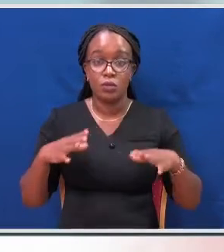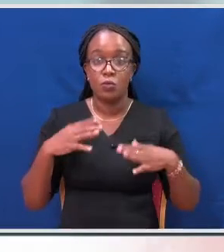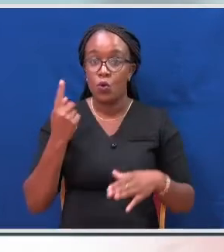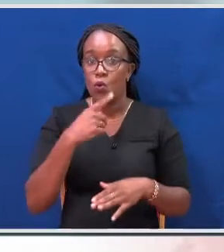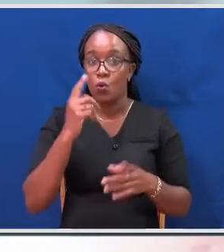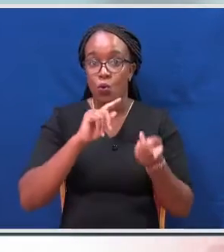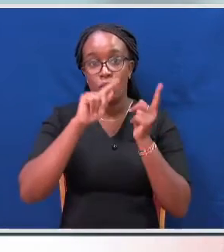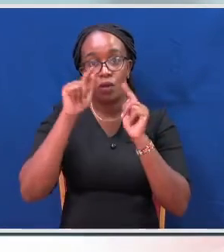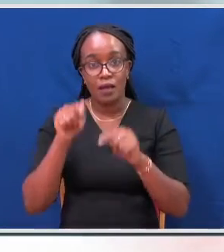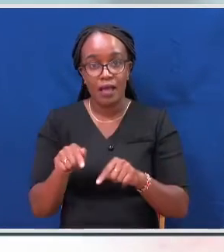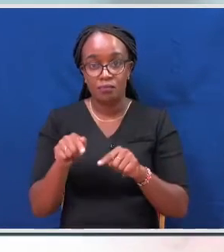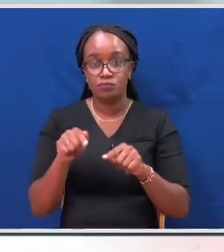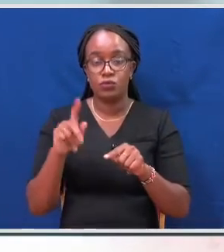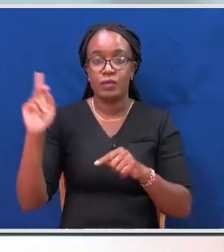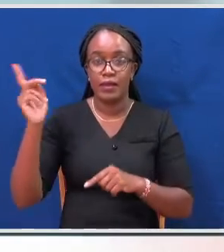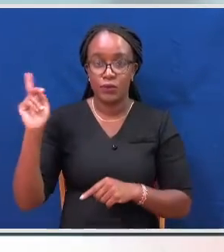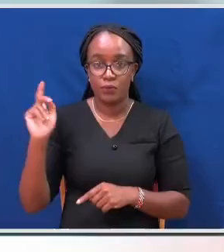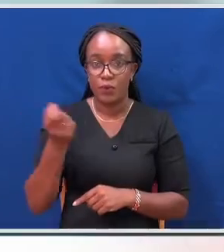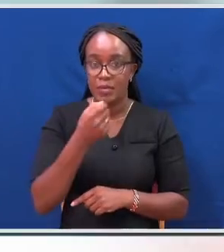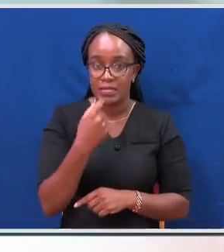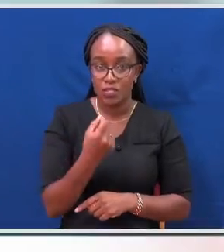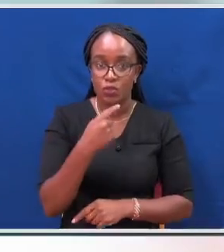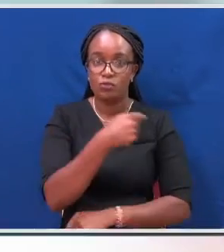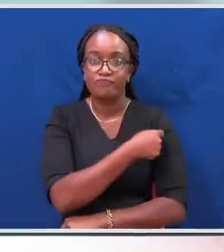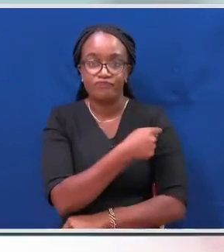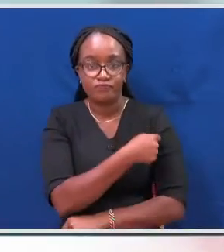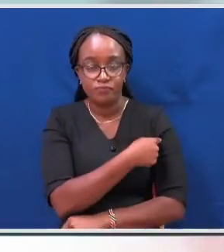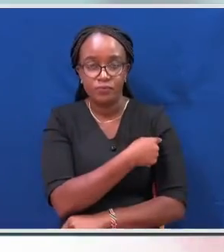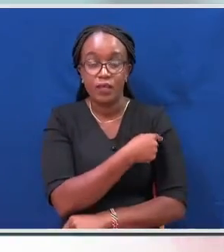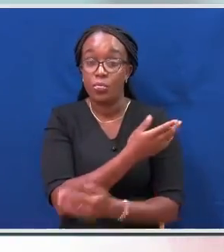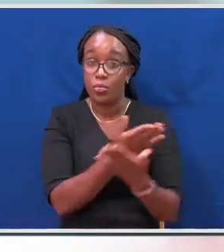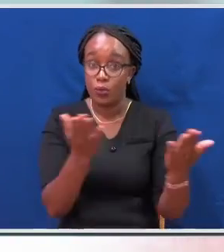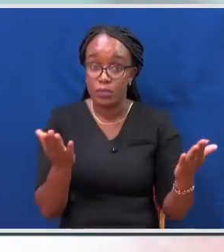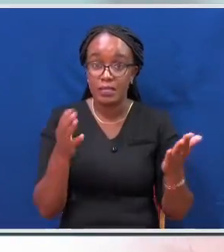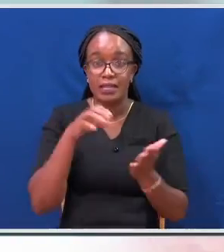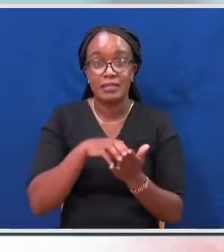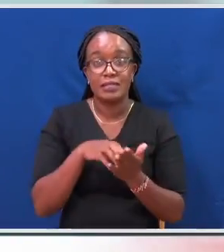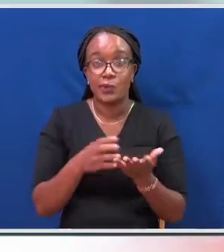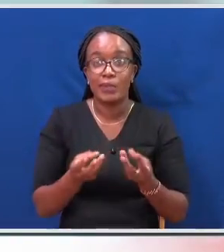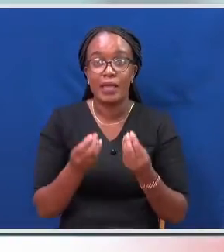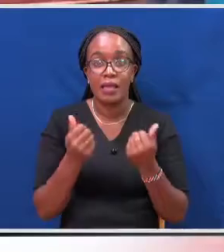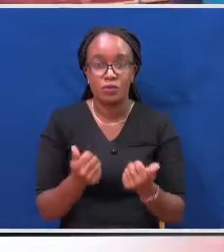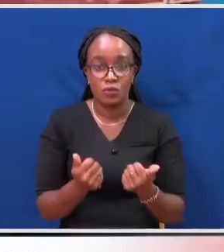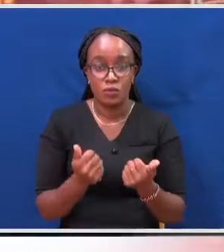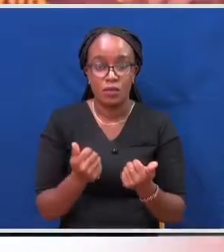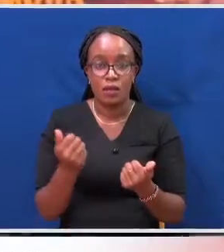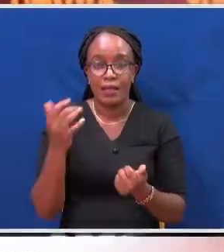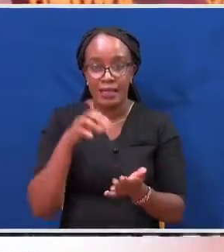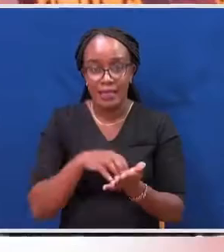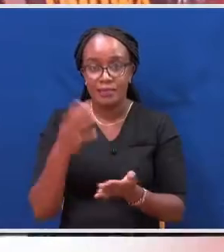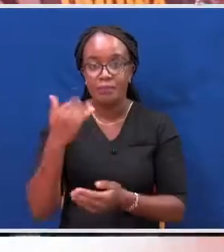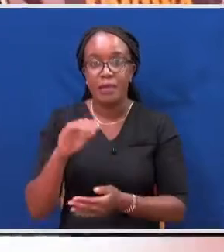Nairobi for specialized treatment. Now, such cases will be handled case by case.